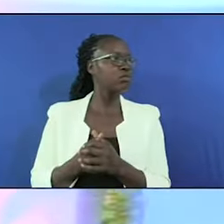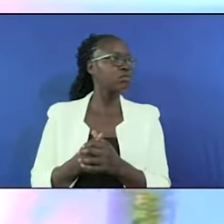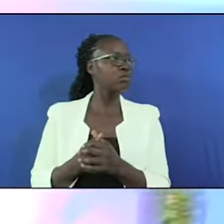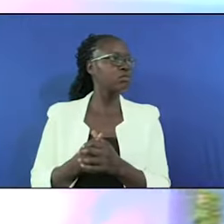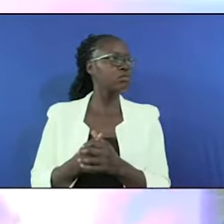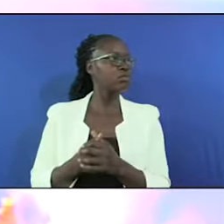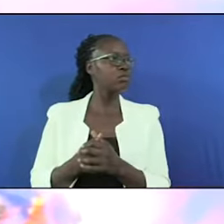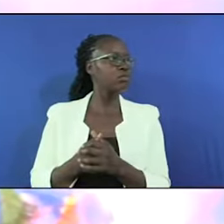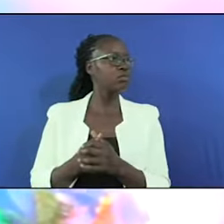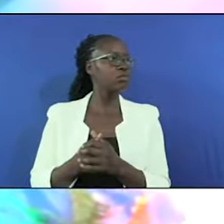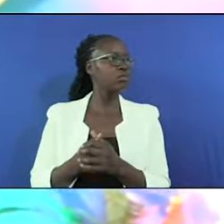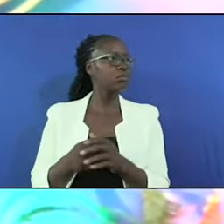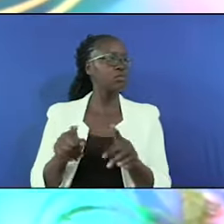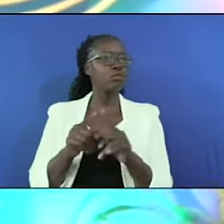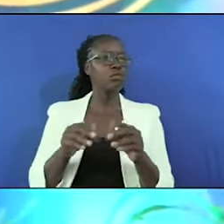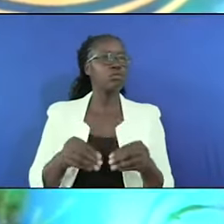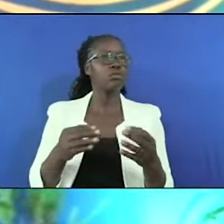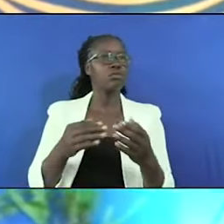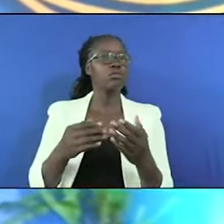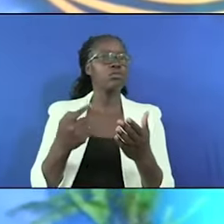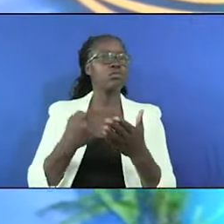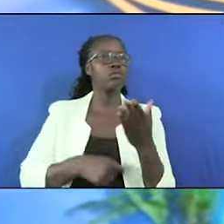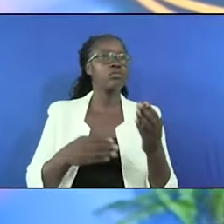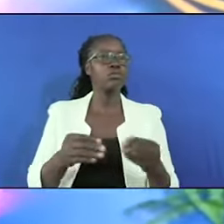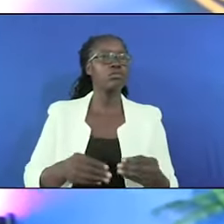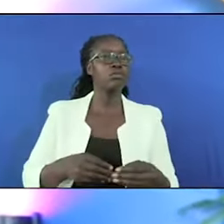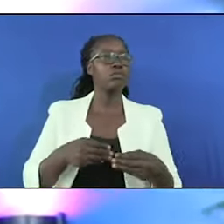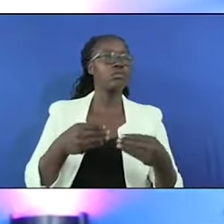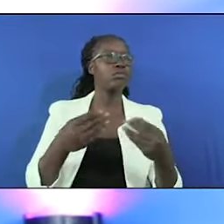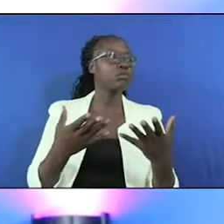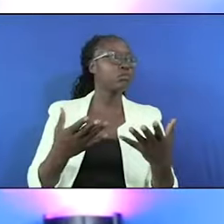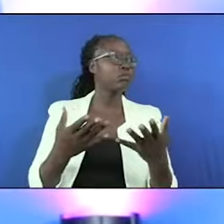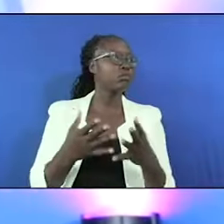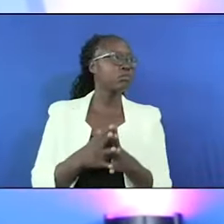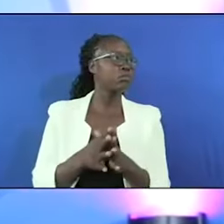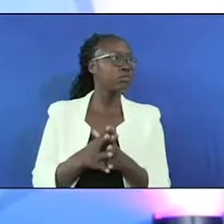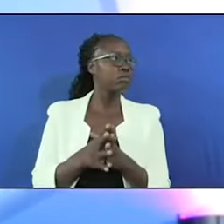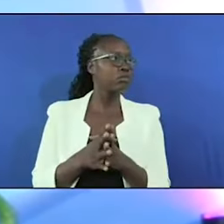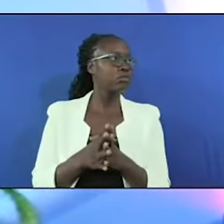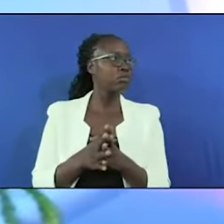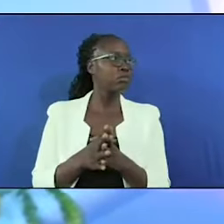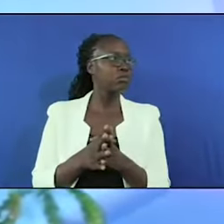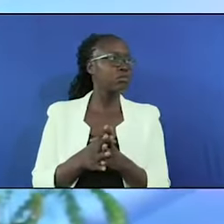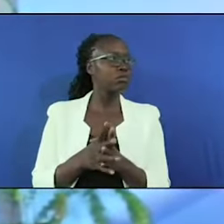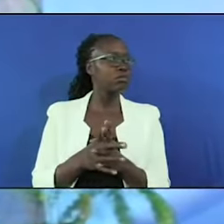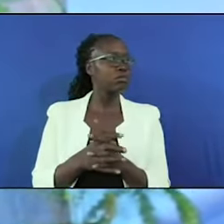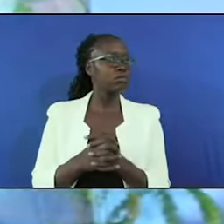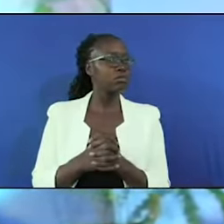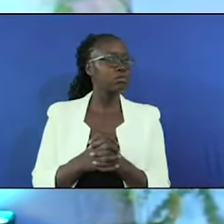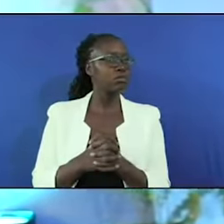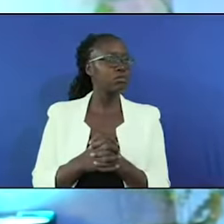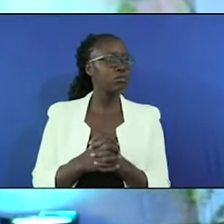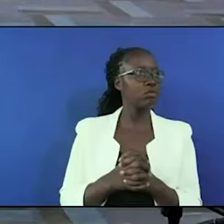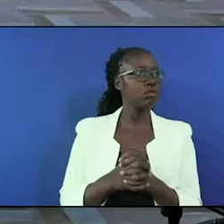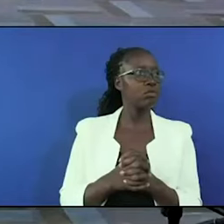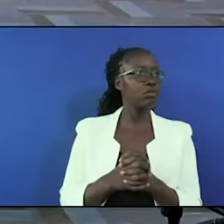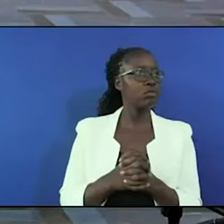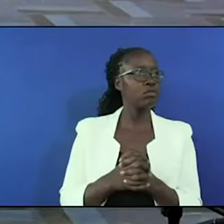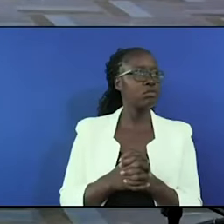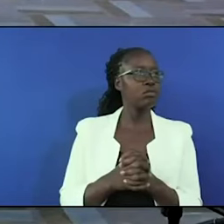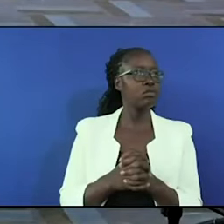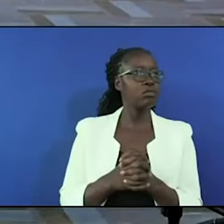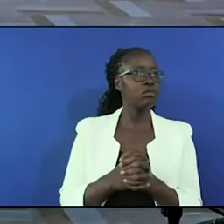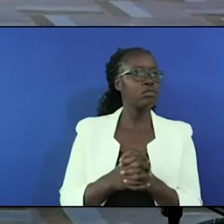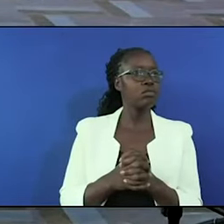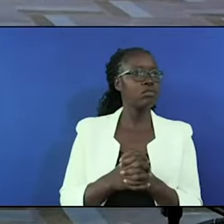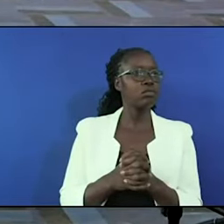bringing the tithe and offering, what else he remained with, I don't know. If you talk about the